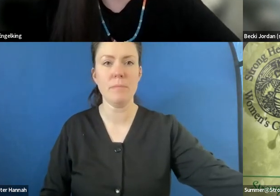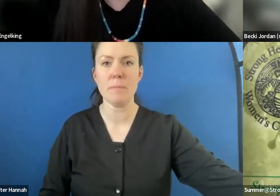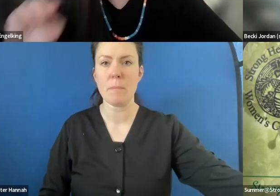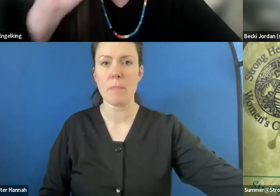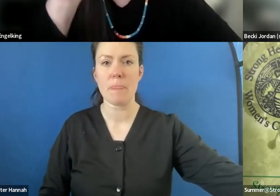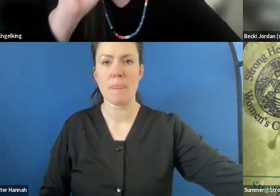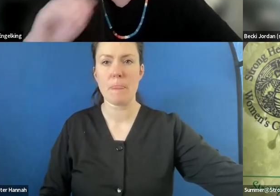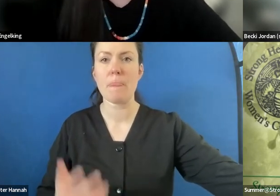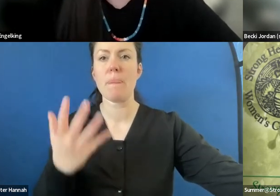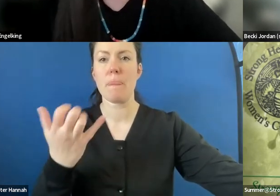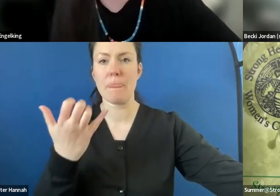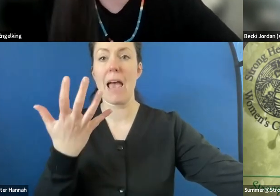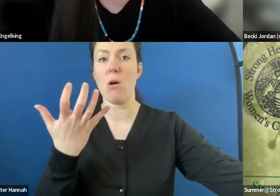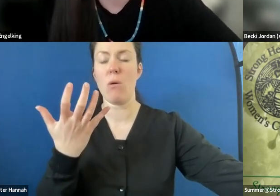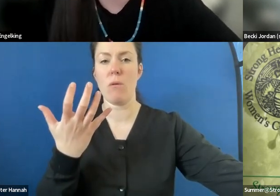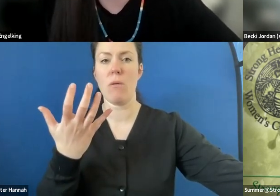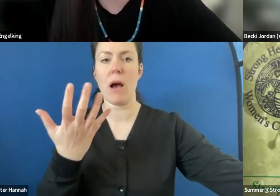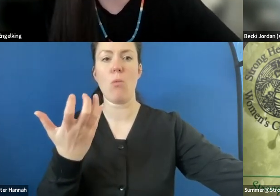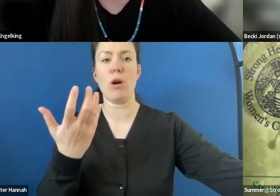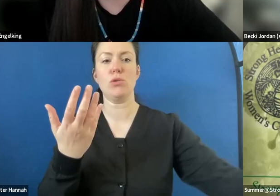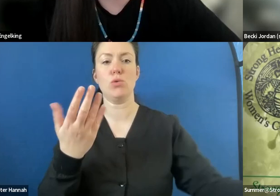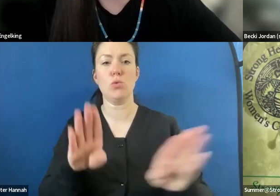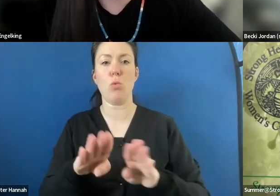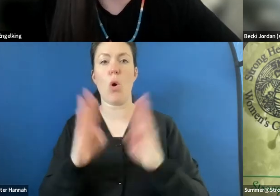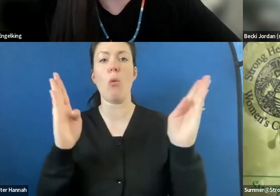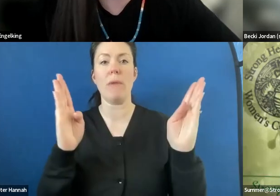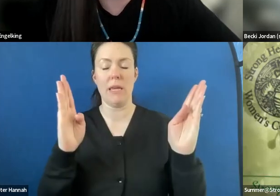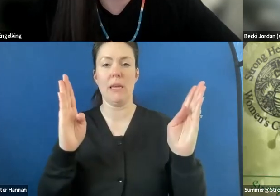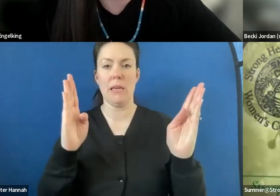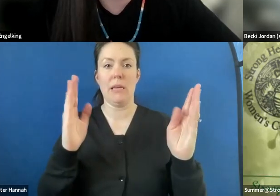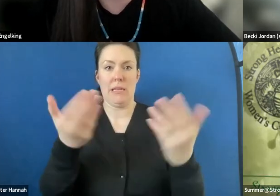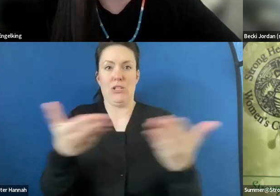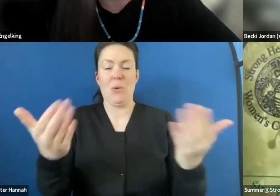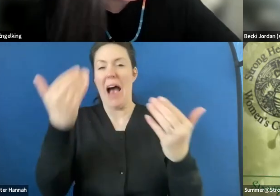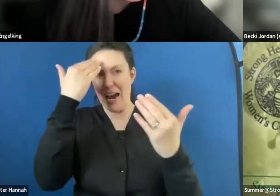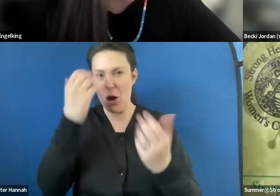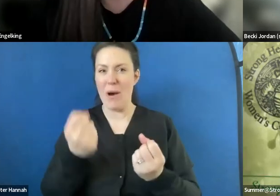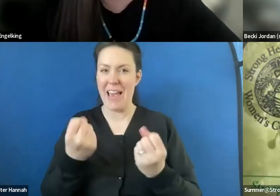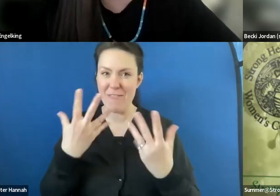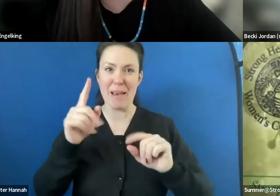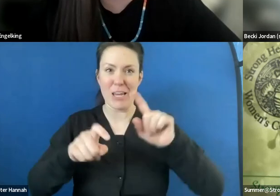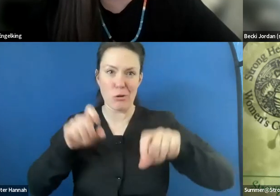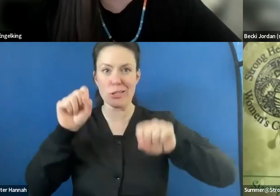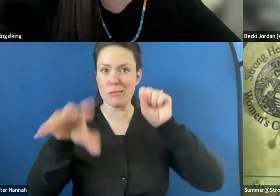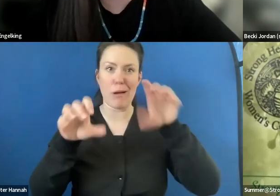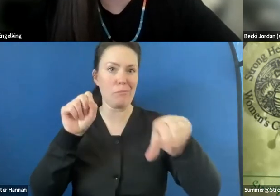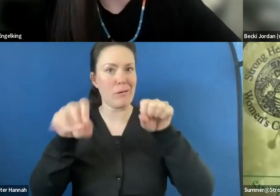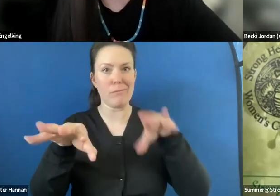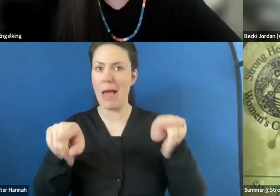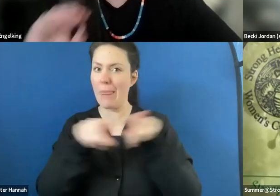And then I wanted to open it up to you. And so I know I threw a bunch of different questions at you at the same exact